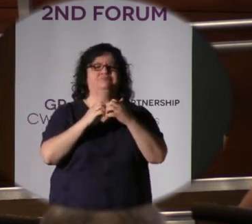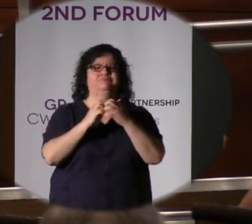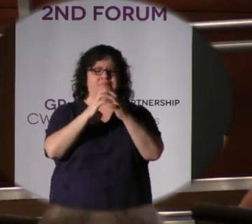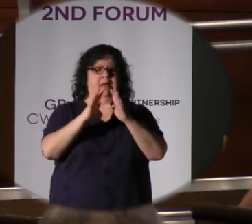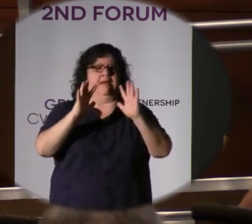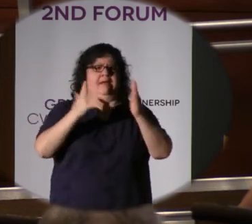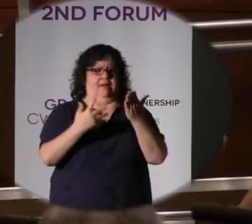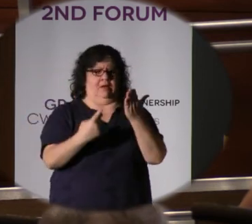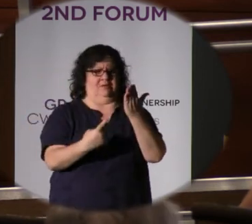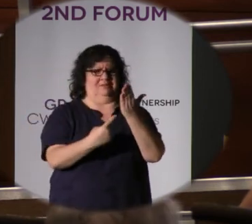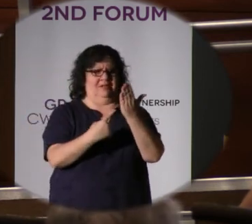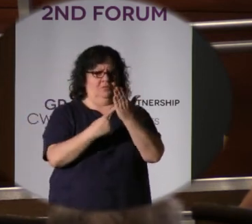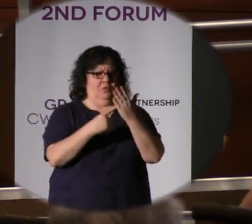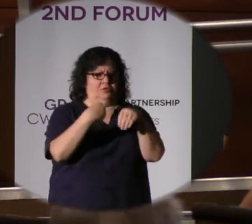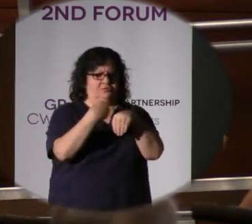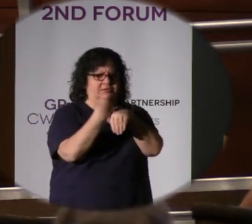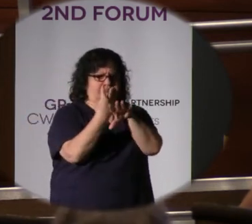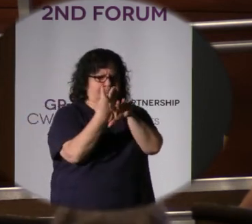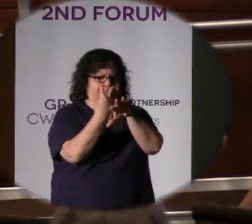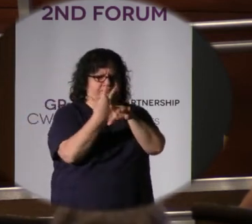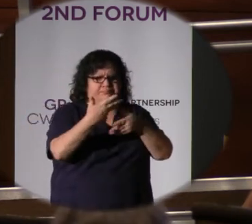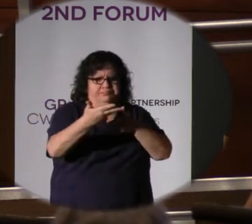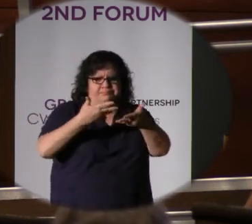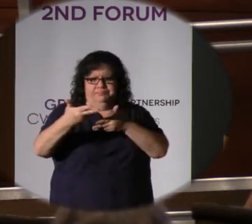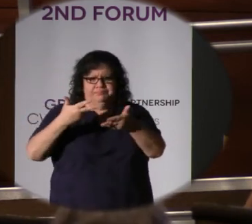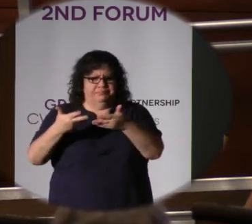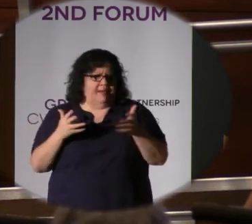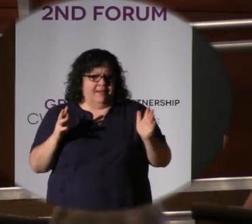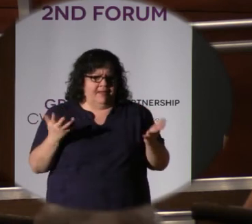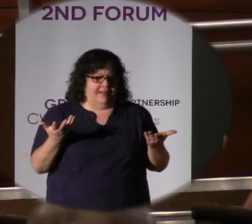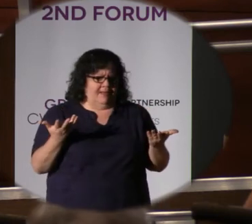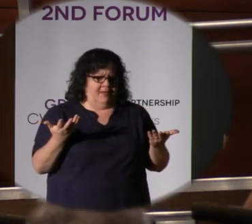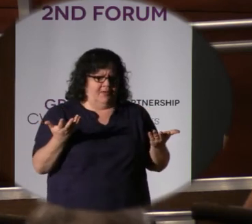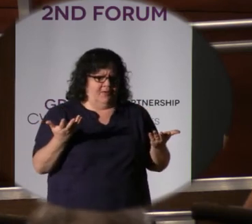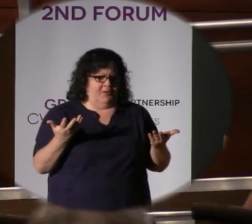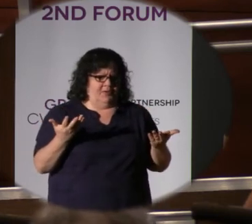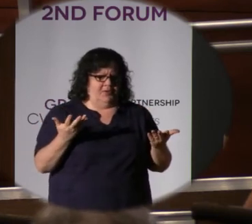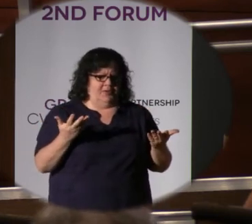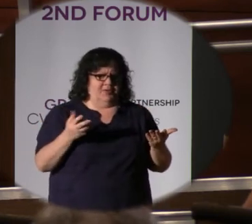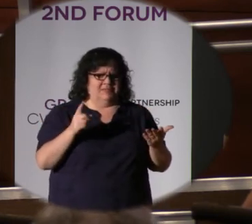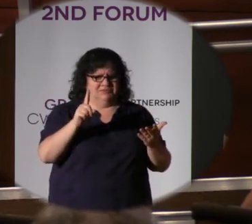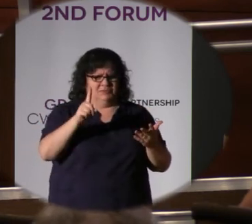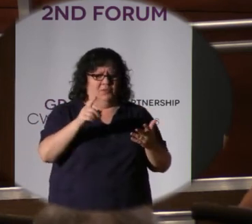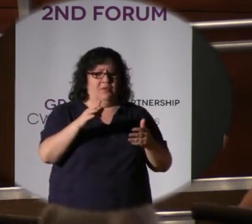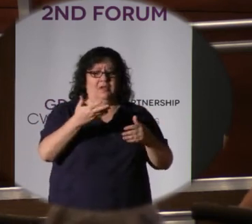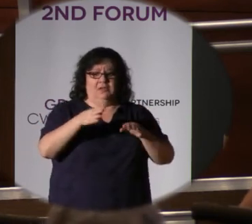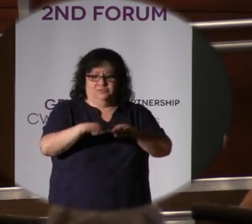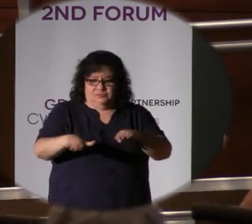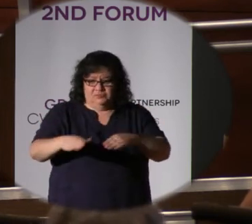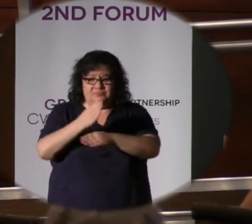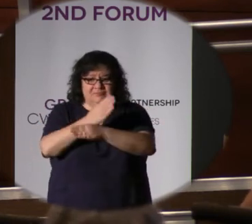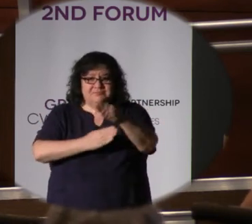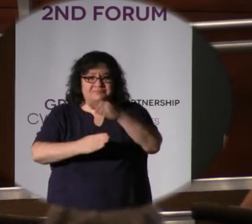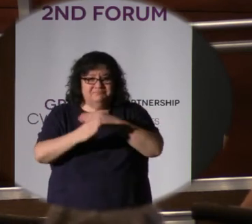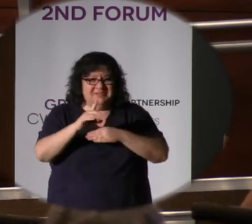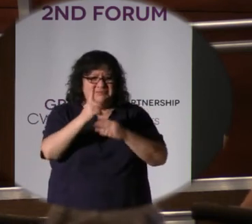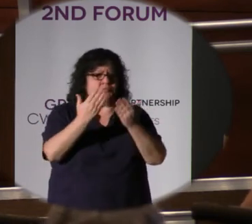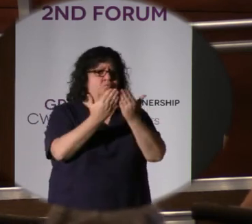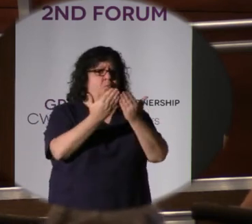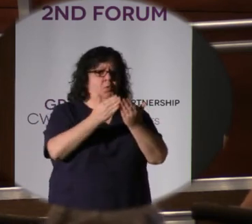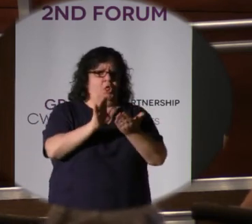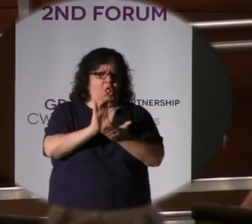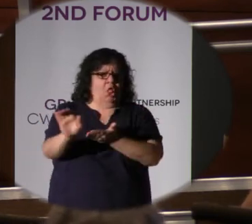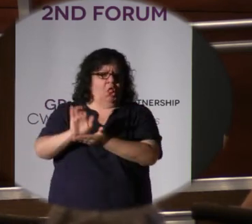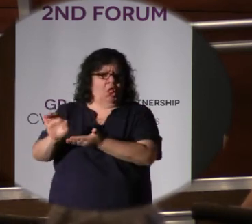this Computer for School this time. So we set up a task force for that specific thing. So what I was mentioning was we gave specific tasks to,